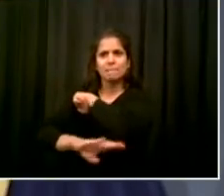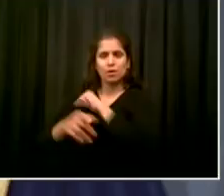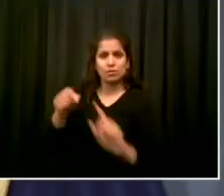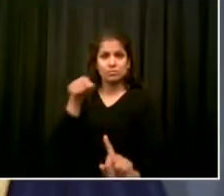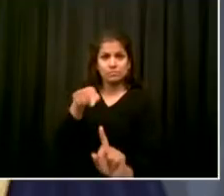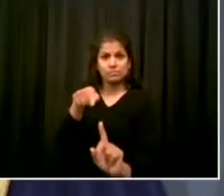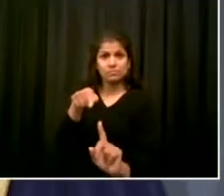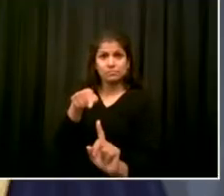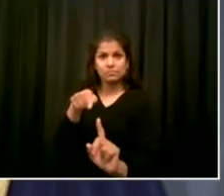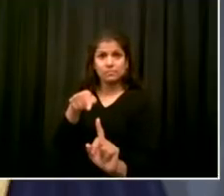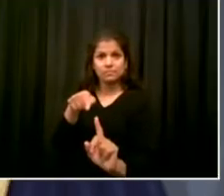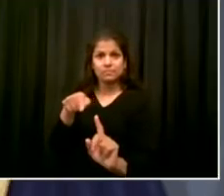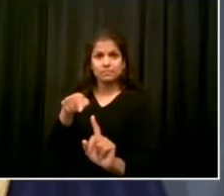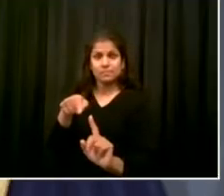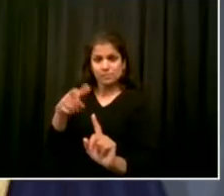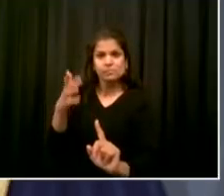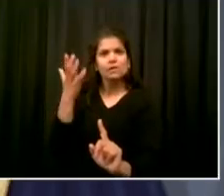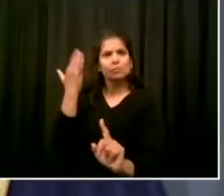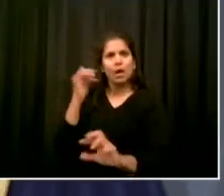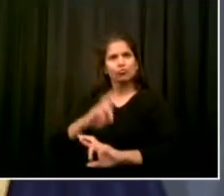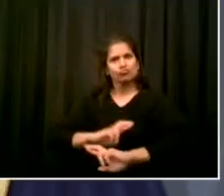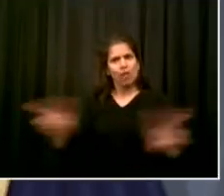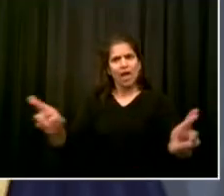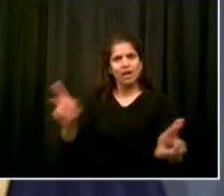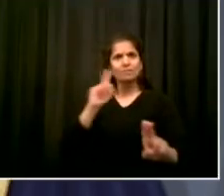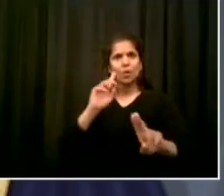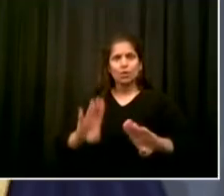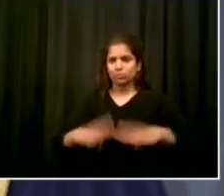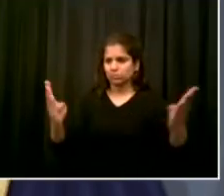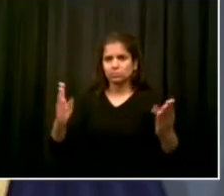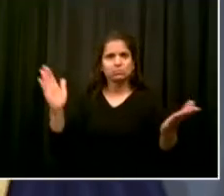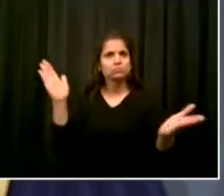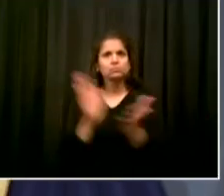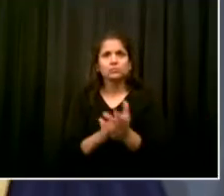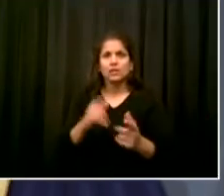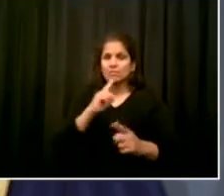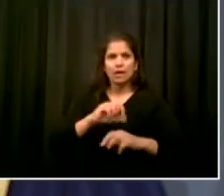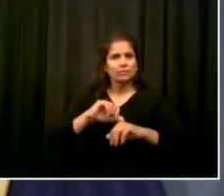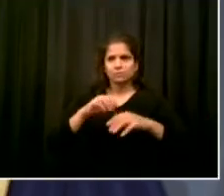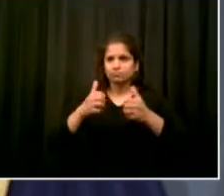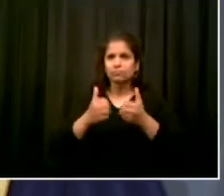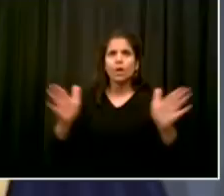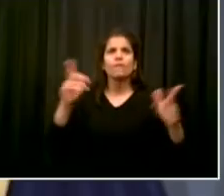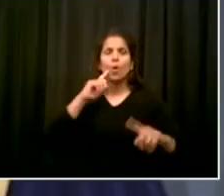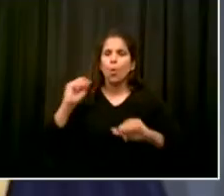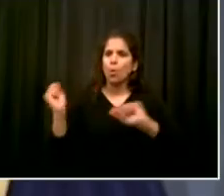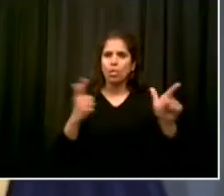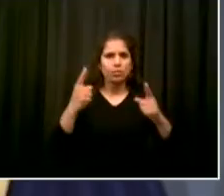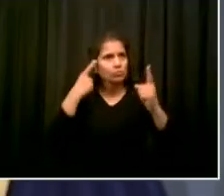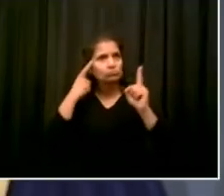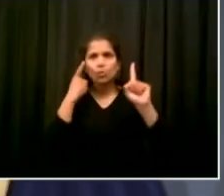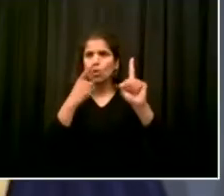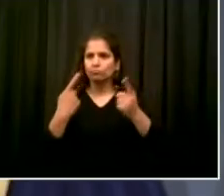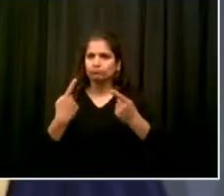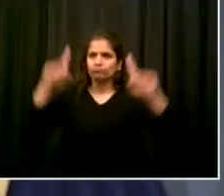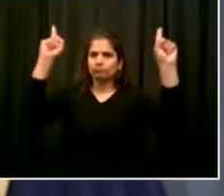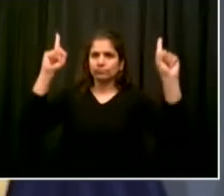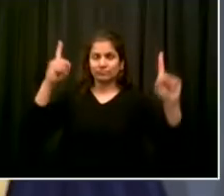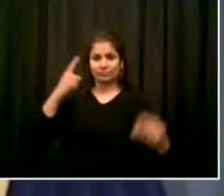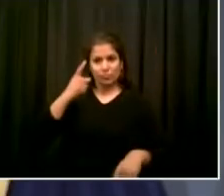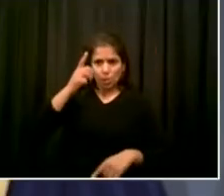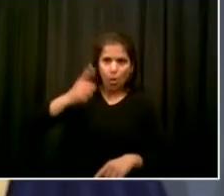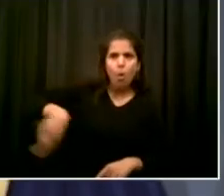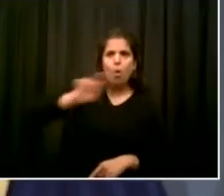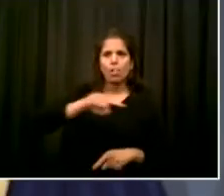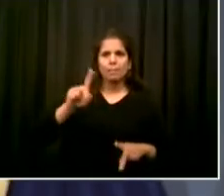that service available for everybody in Queens who needs it, that we can have it done, and for all 5 boroughs, we can have it done by September. That's the timeline we know we